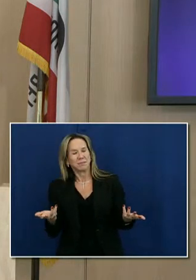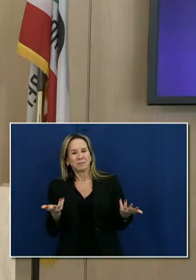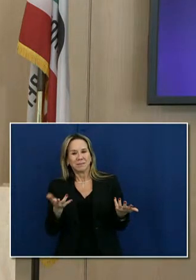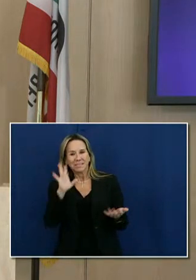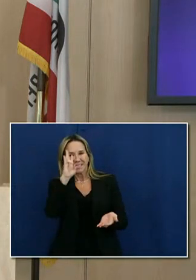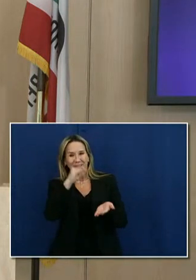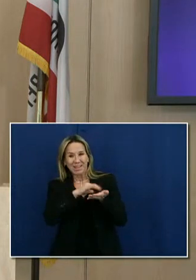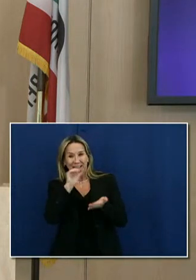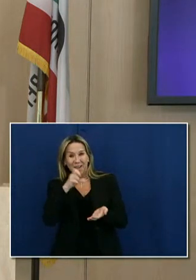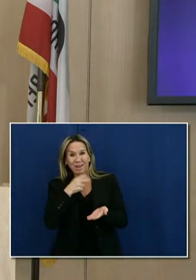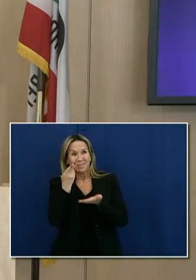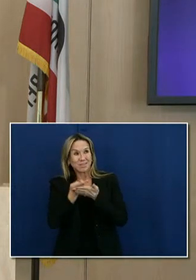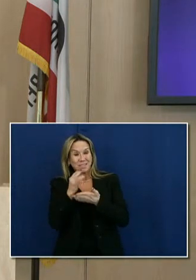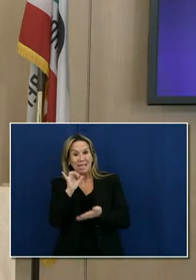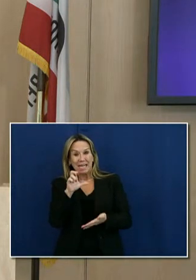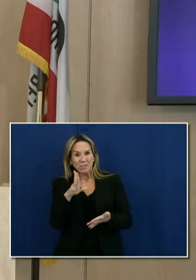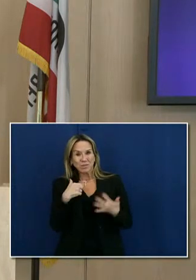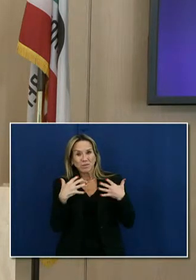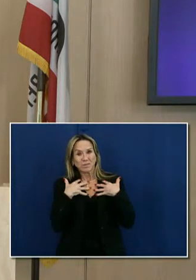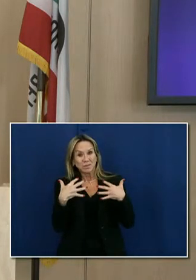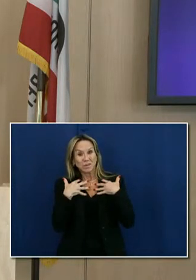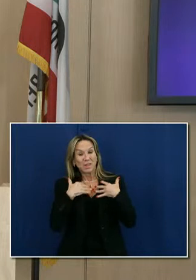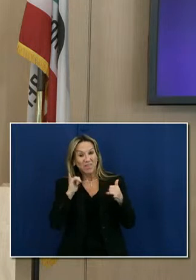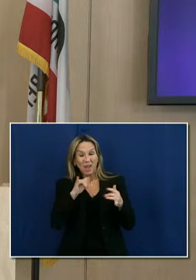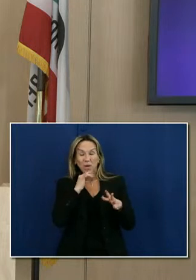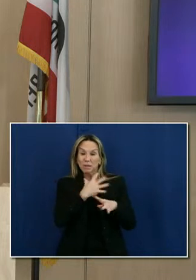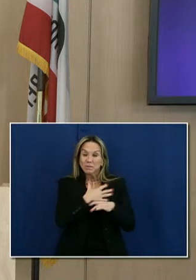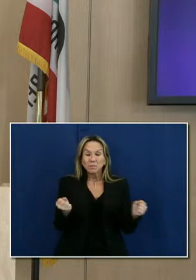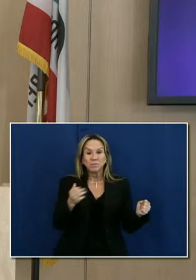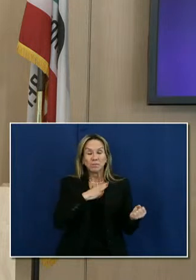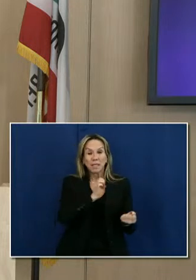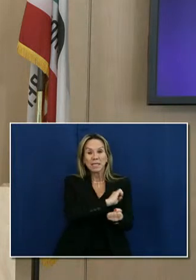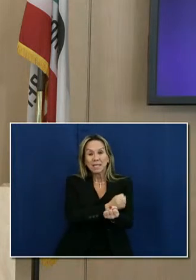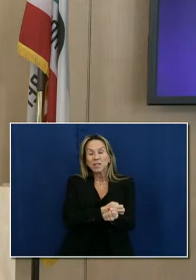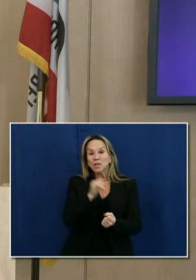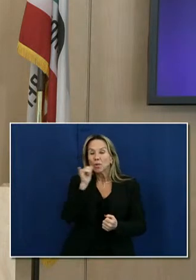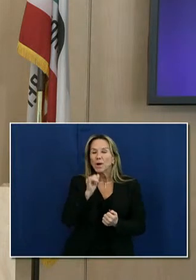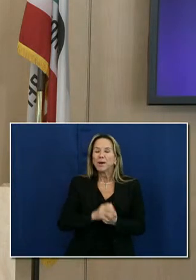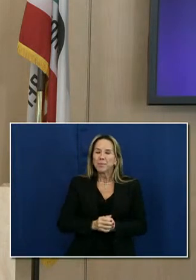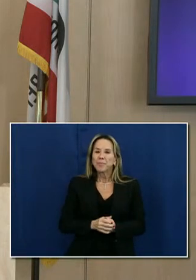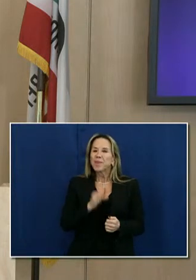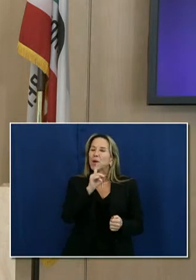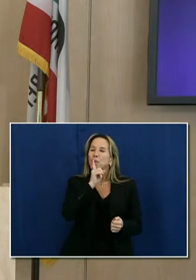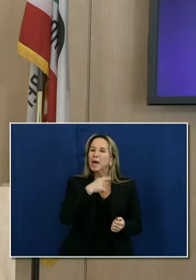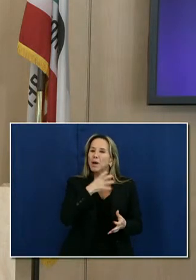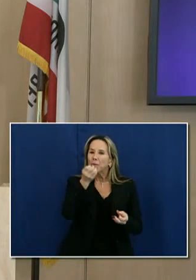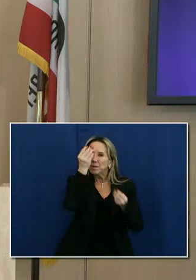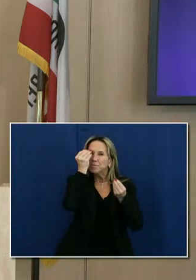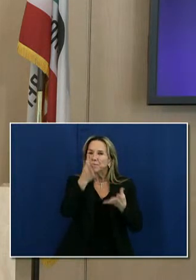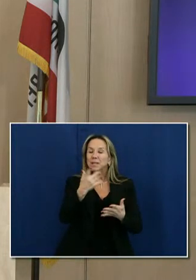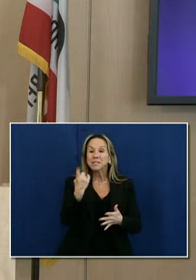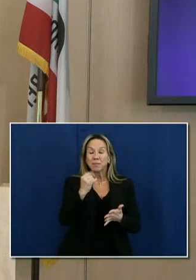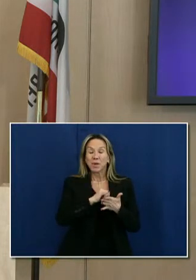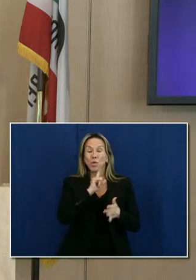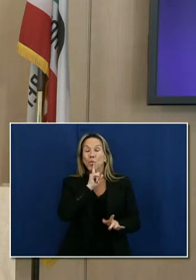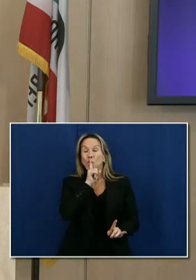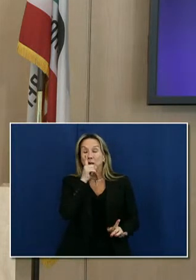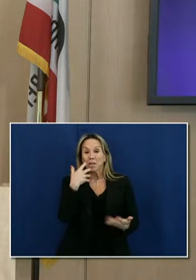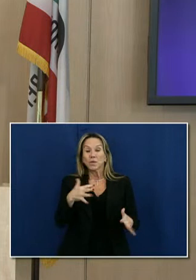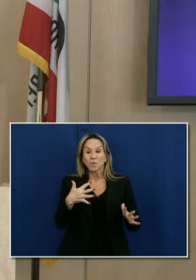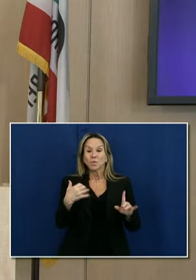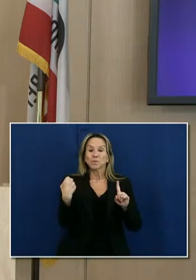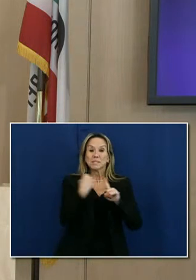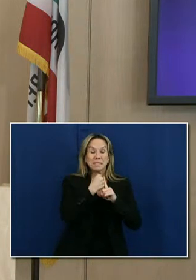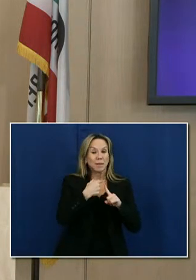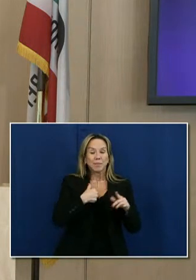recommend. I think if I could share something that really struck me and I think is most important,